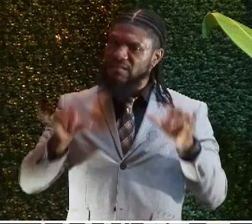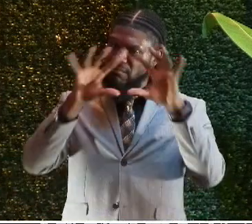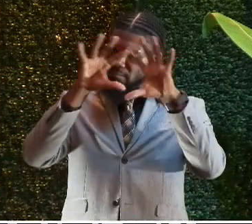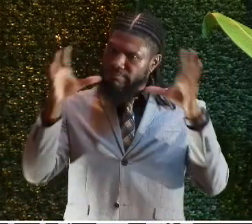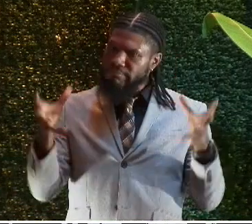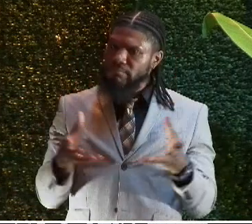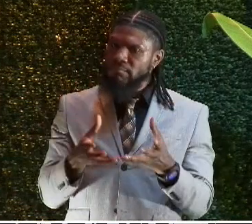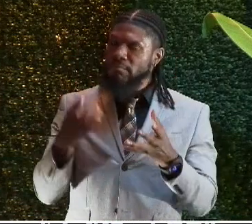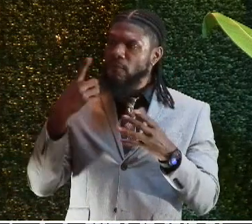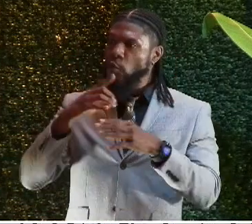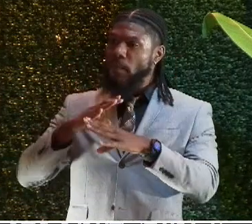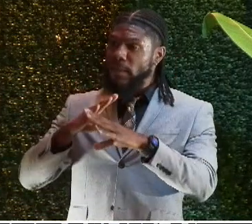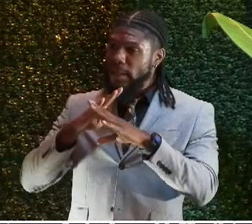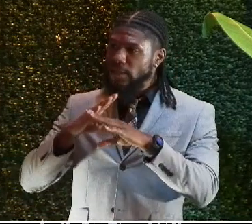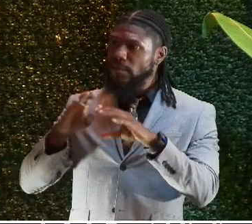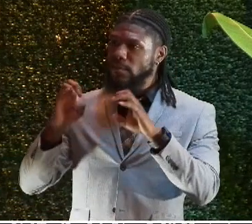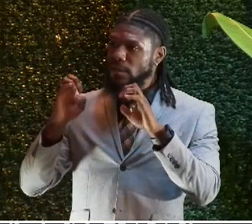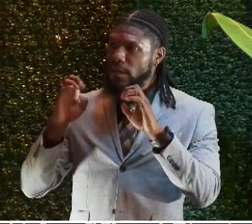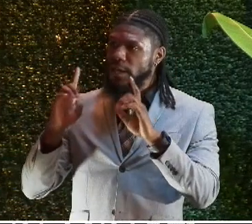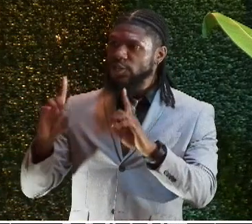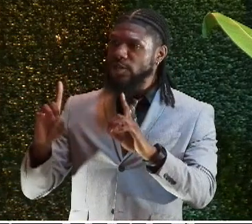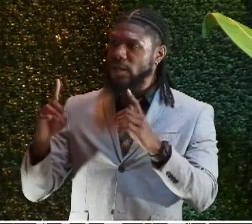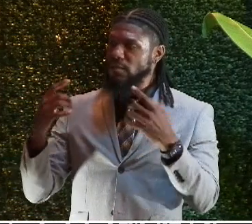educate, heal,